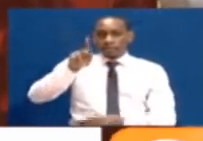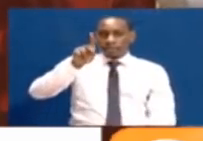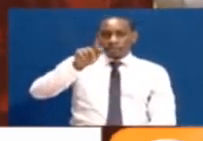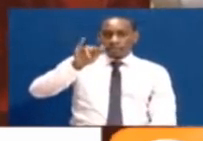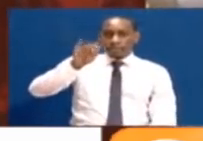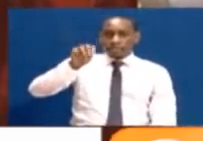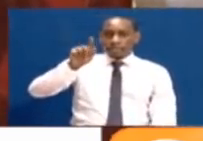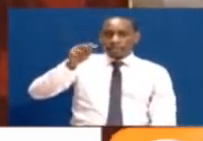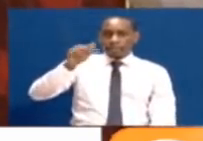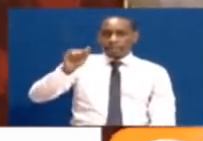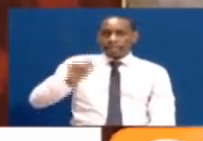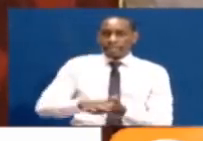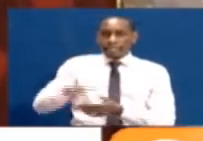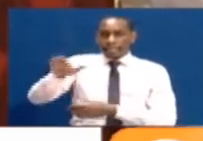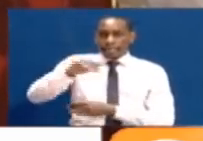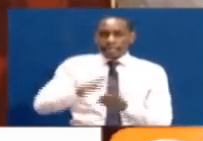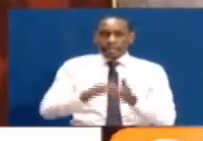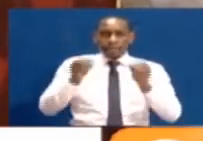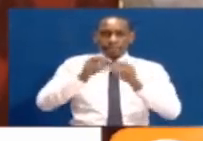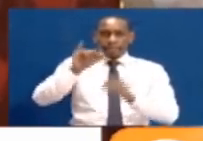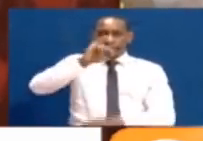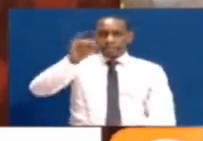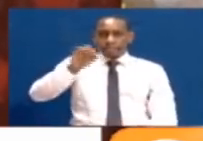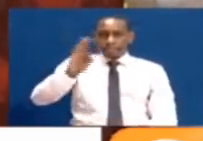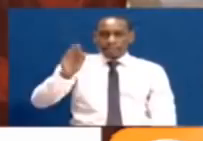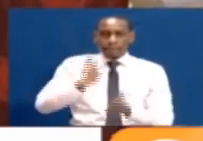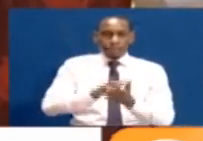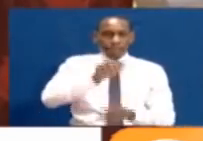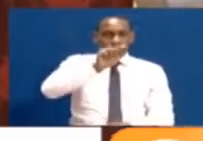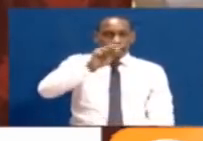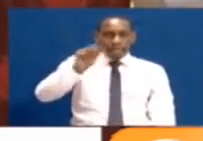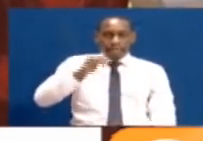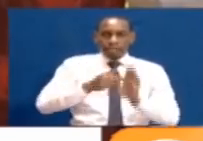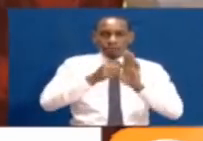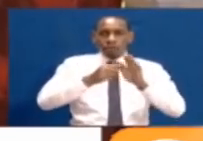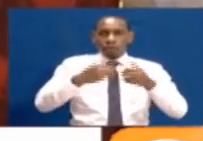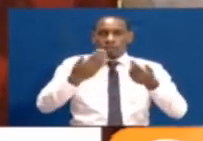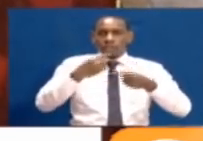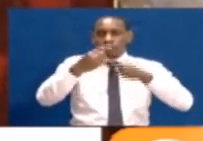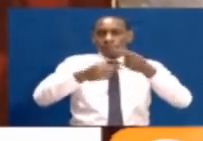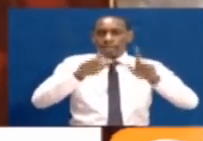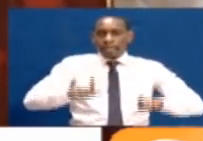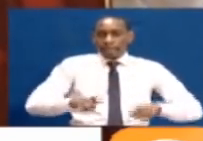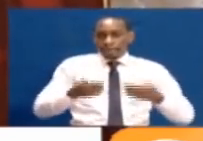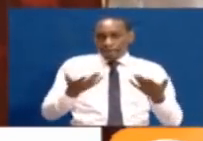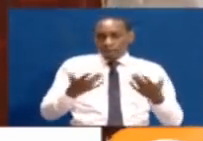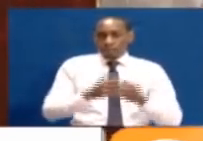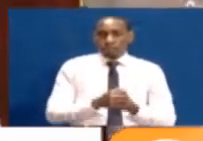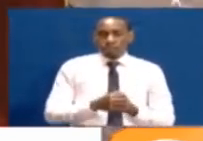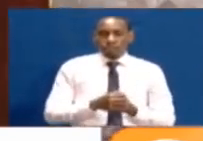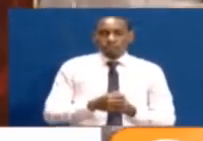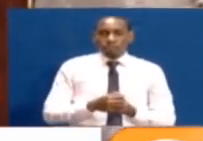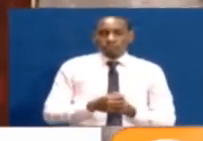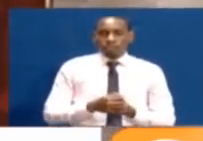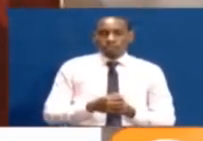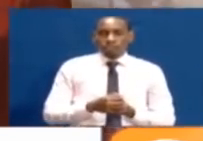to meet Hannah and Jeff to take us through how they're coping with the current cost of living.